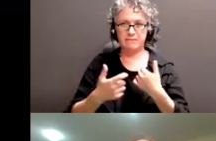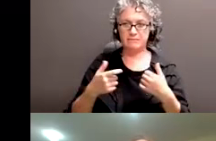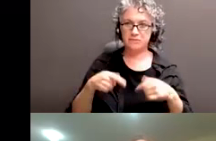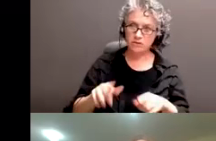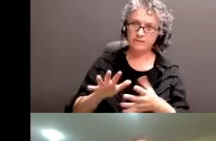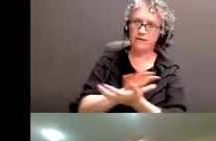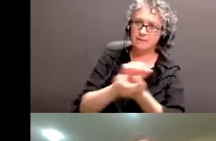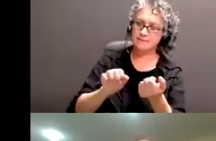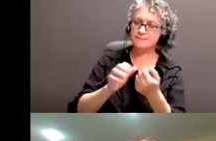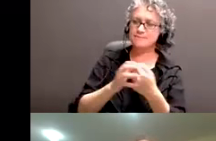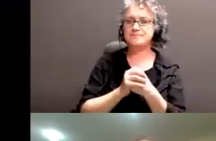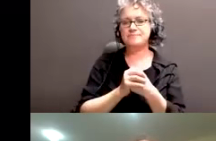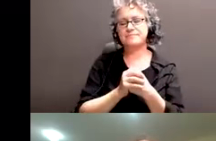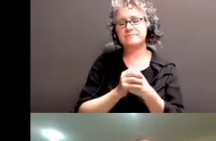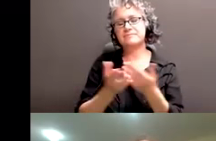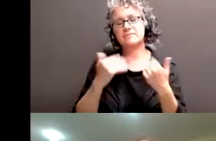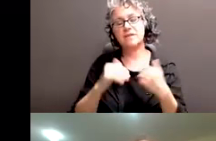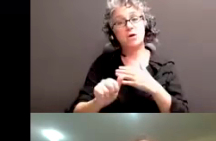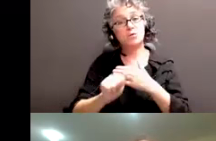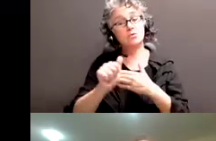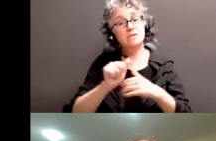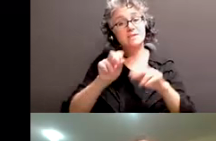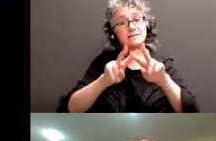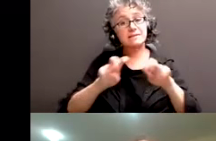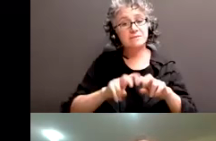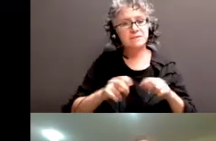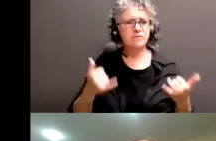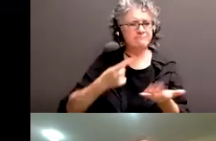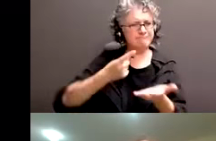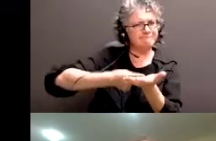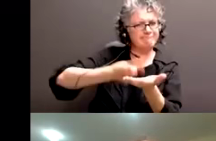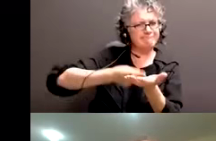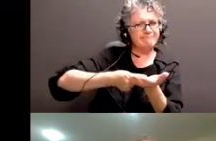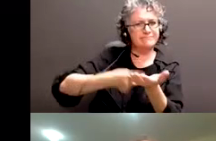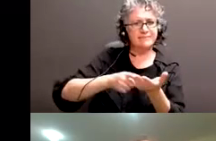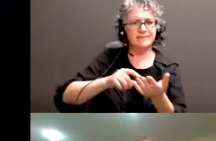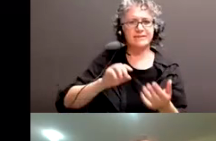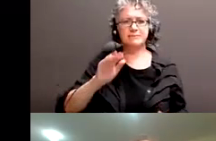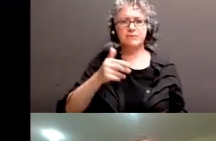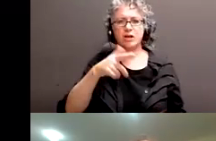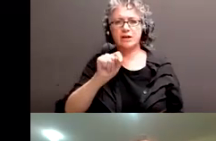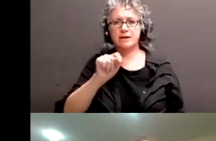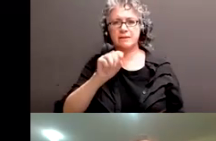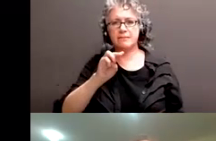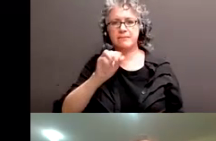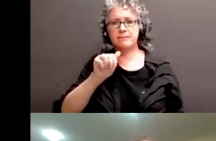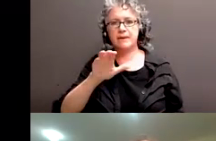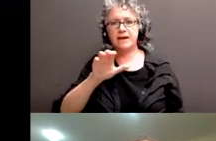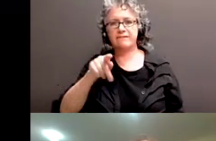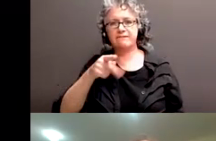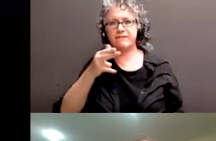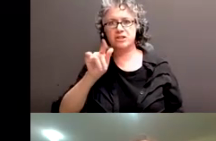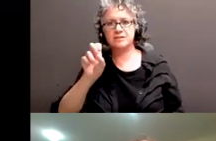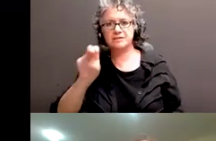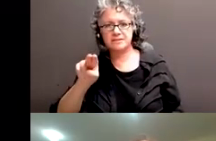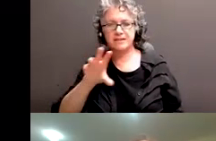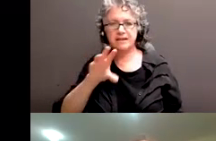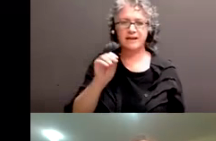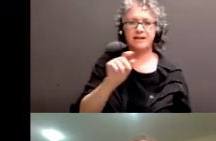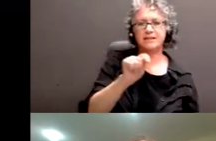are talking about risk assessment, which we touched on today with Margaret McPherson and Tracy Marshall on Thursday,